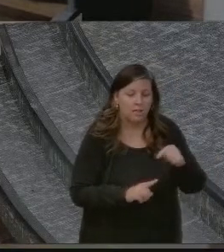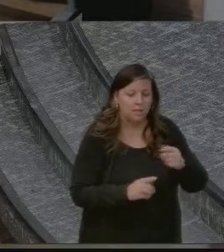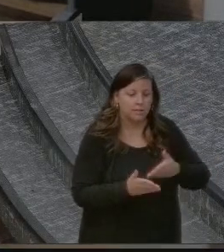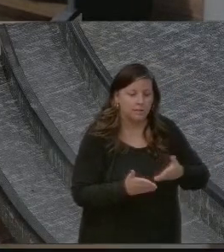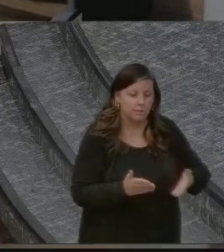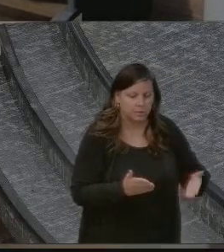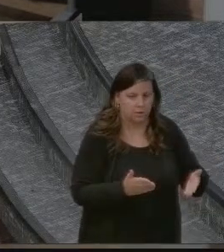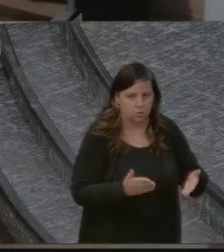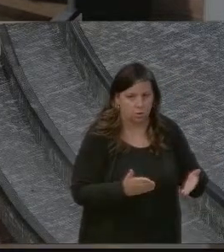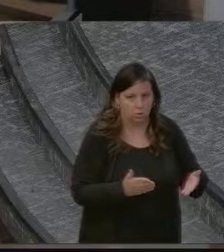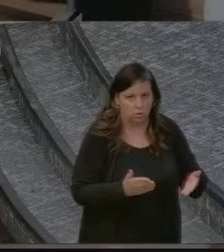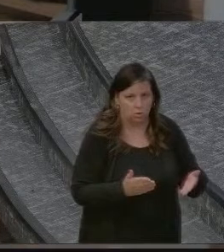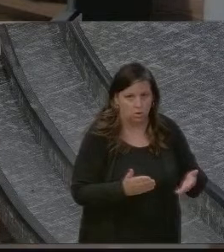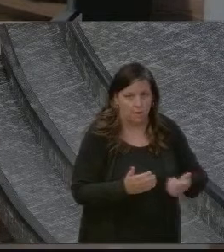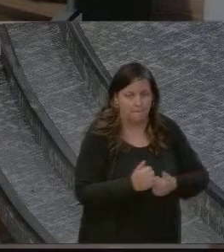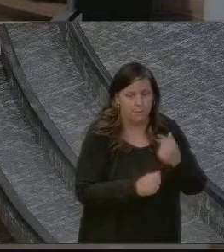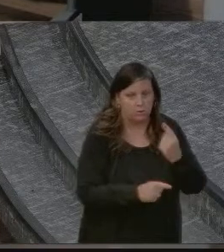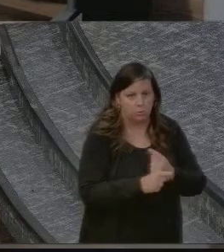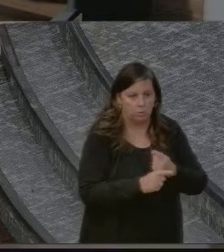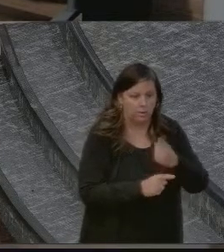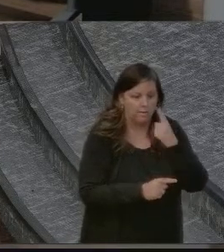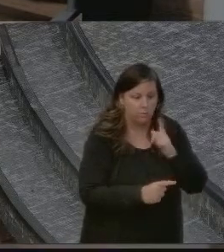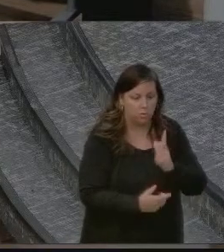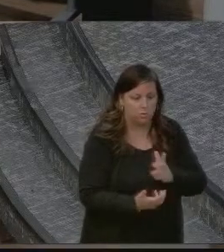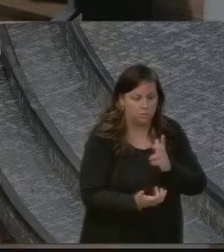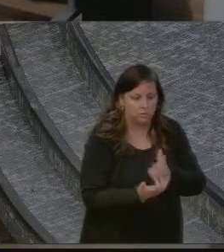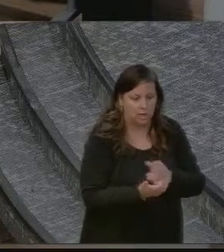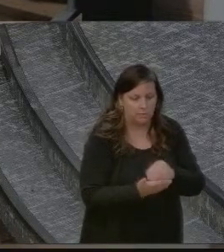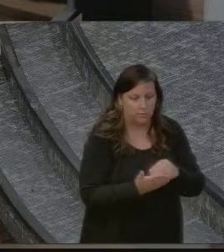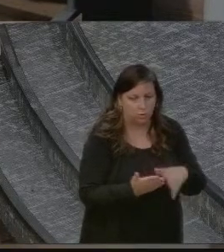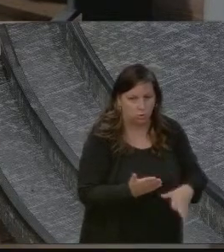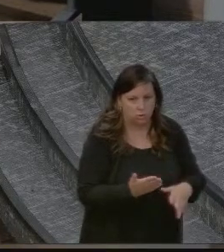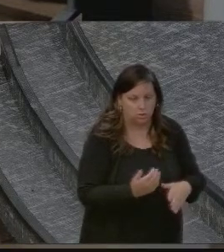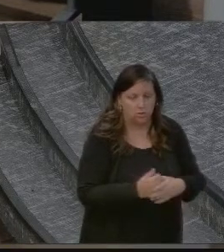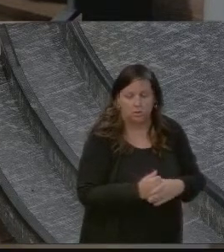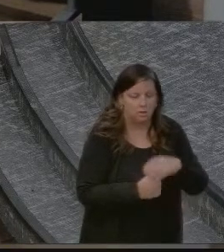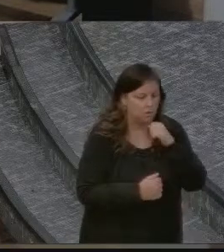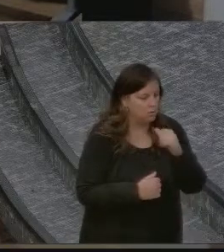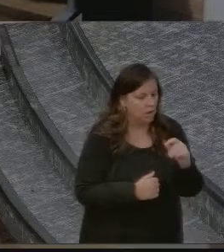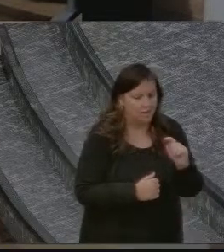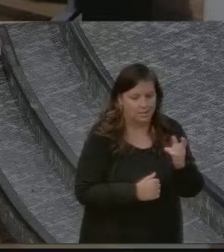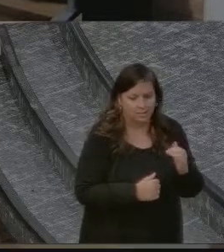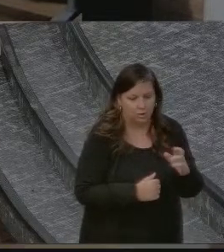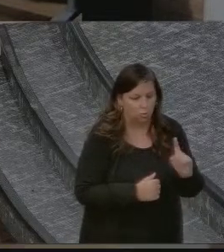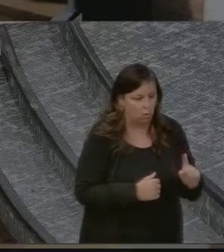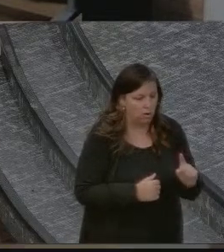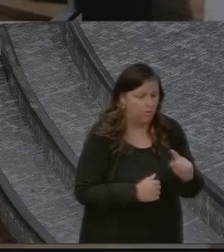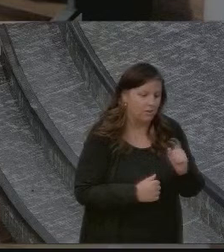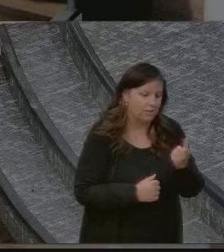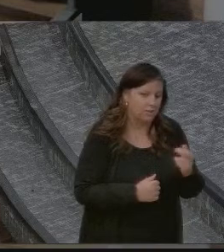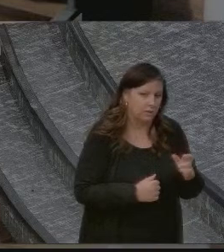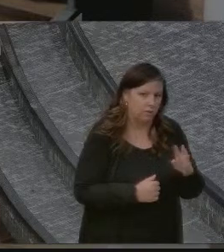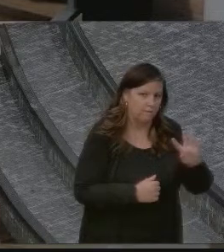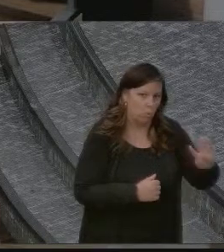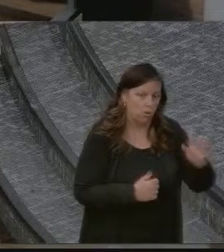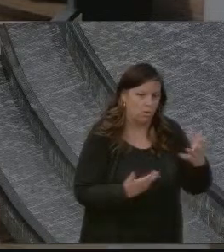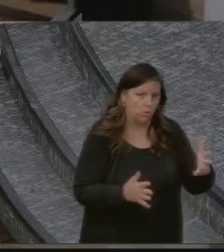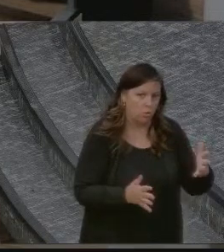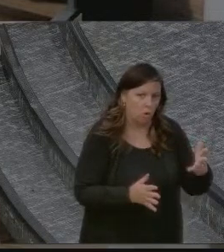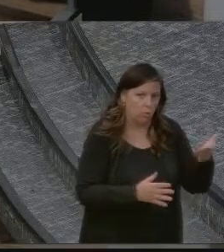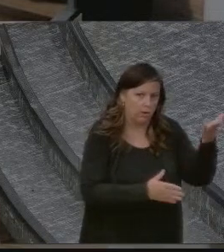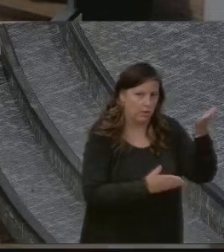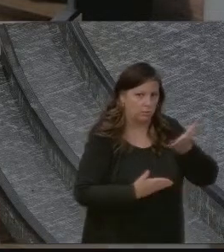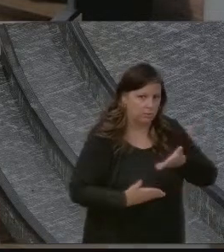those adaptive students. Okay. So these are students that are not in Tier 1 or 2, it's actually Tier 4. They're already receiving services.